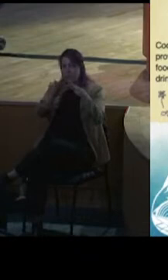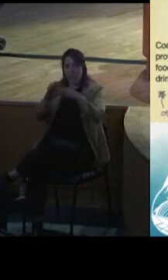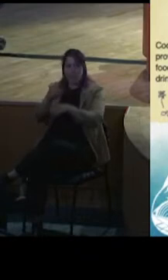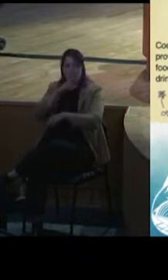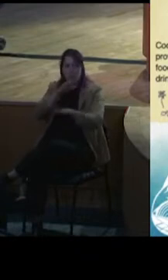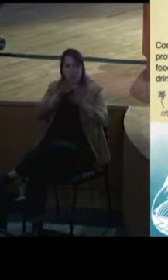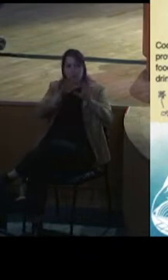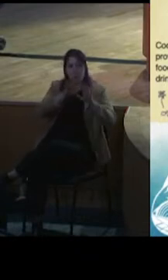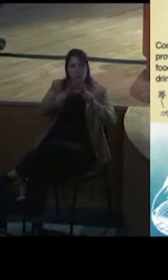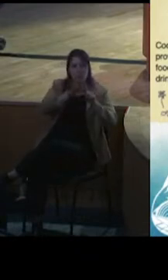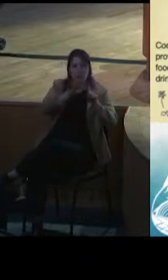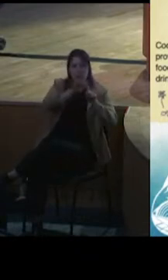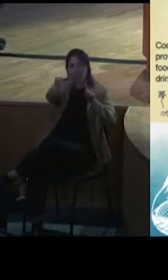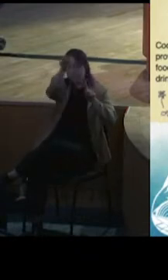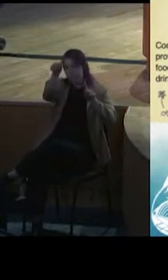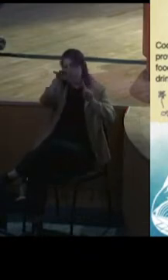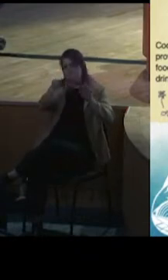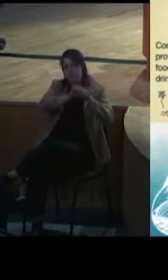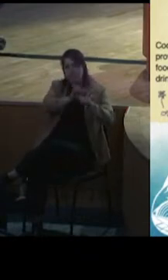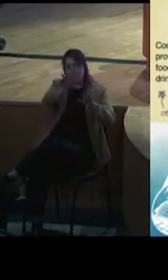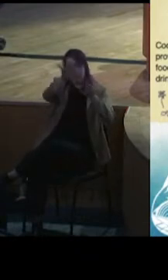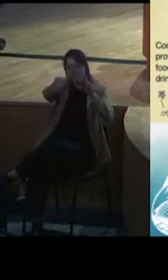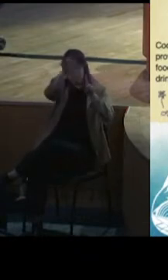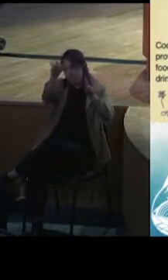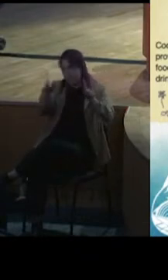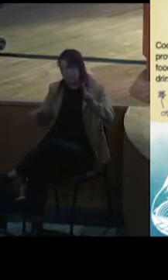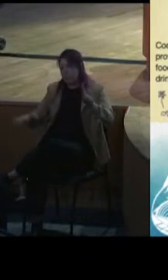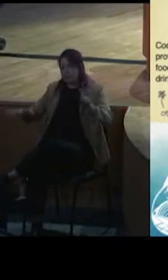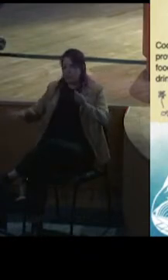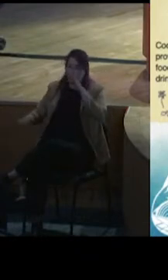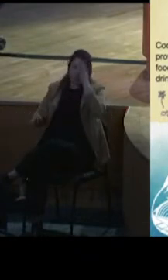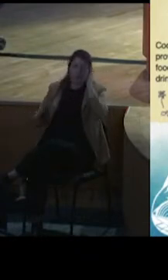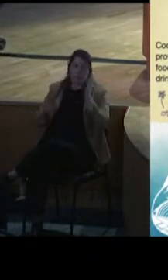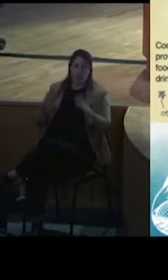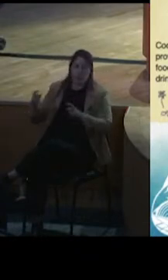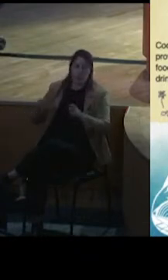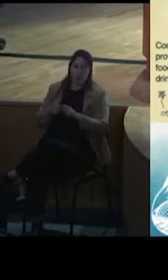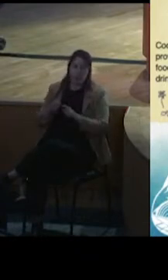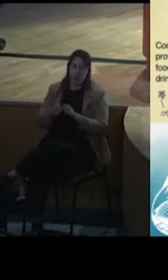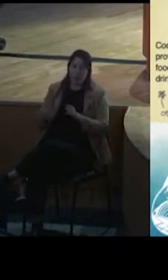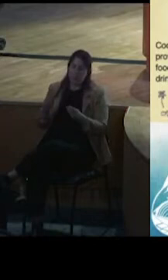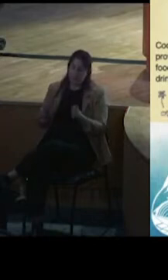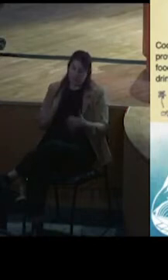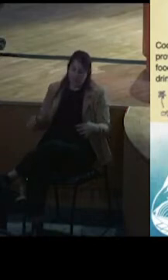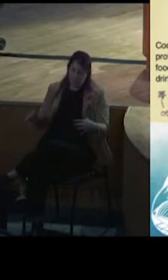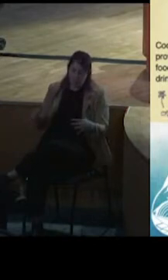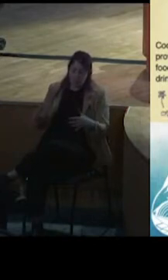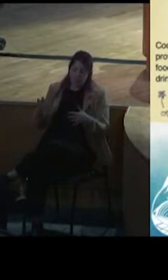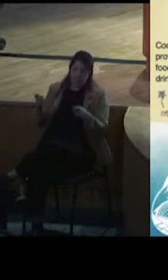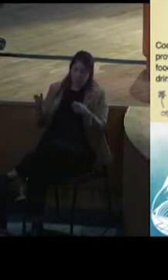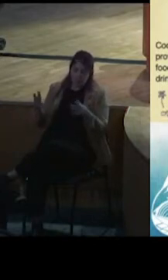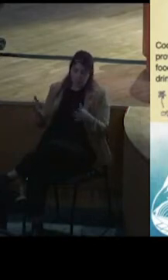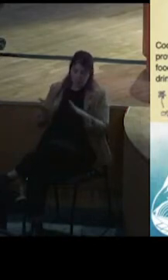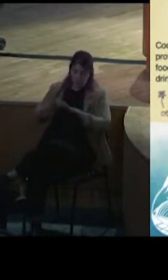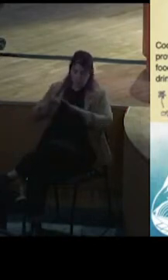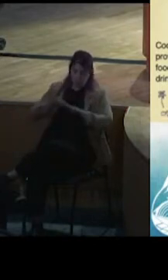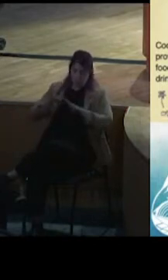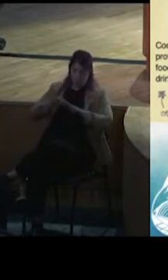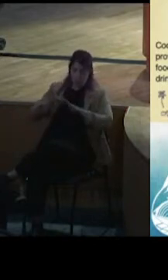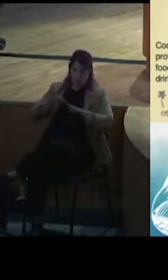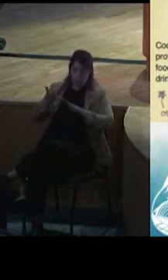who had primary control over these land divisions. Konohiki were the land managers that were under these